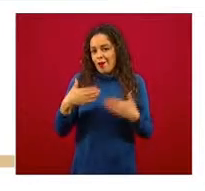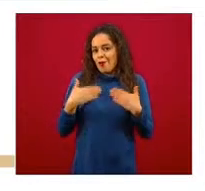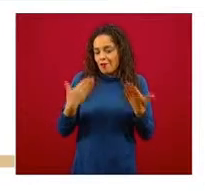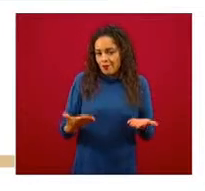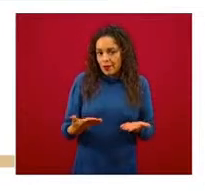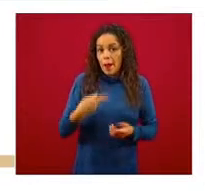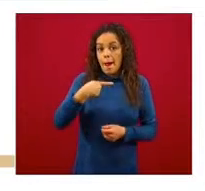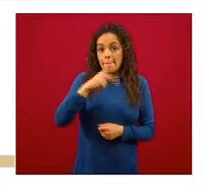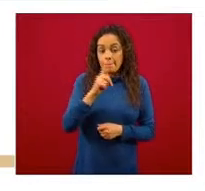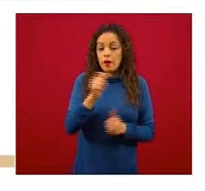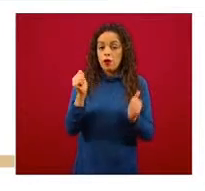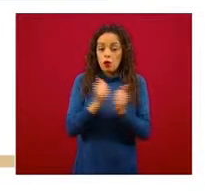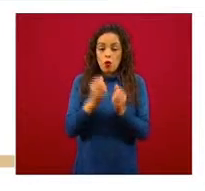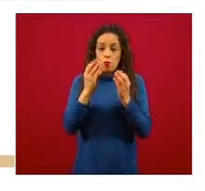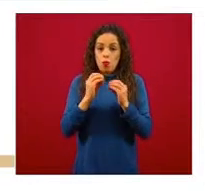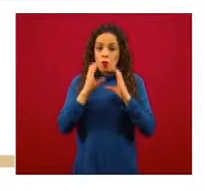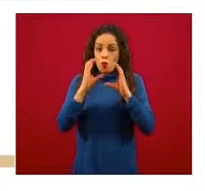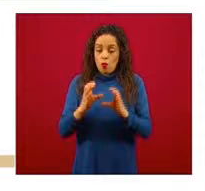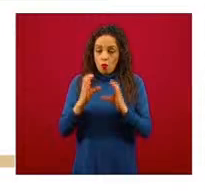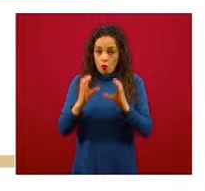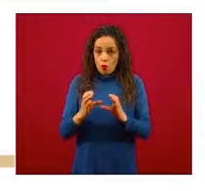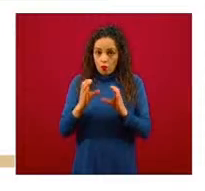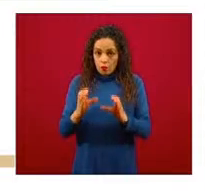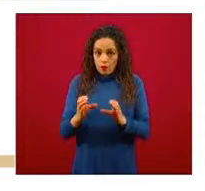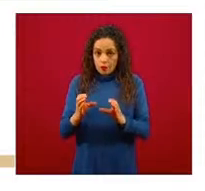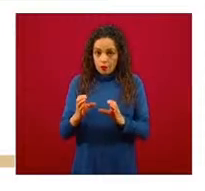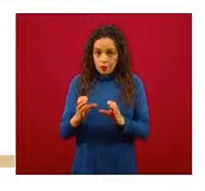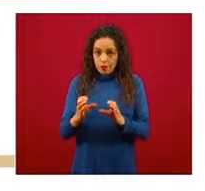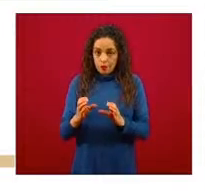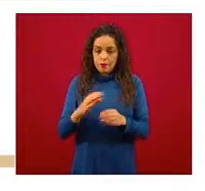We can call them up so they can come home